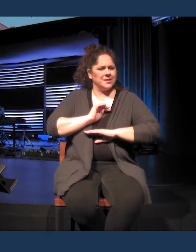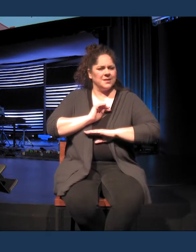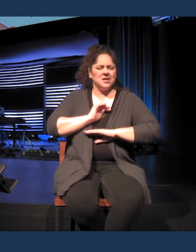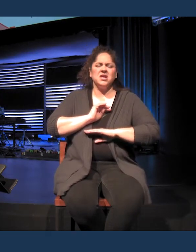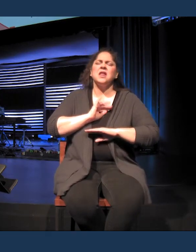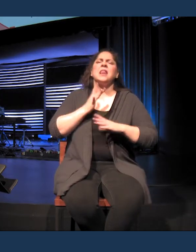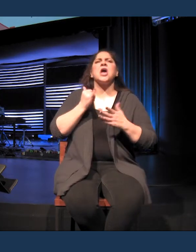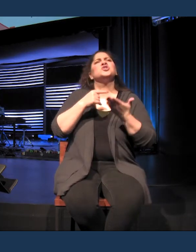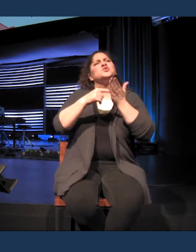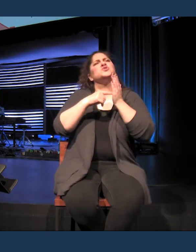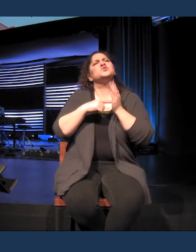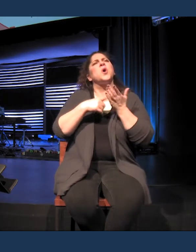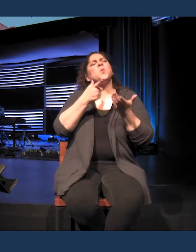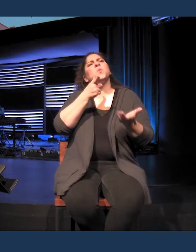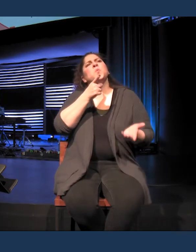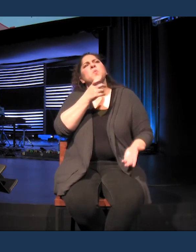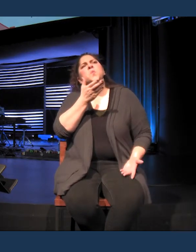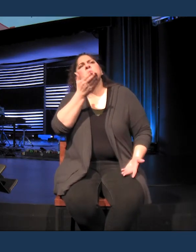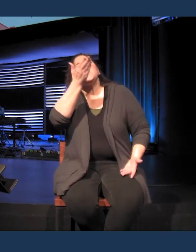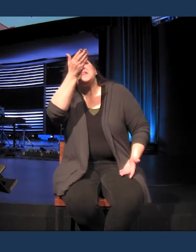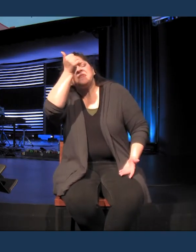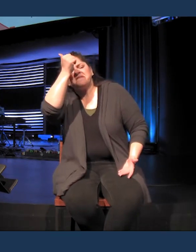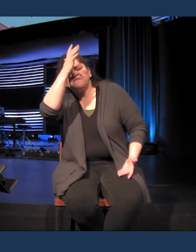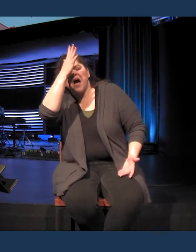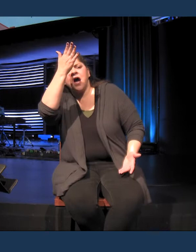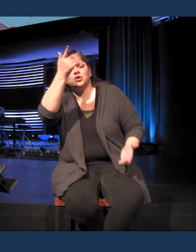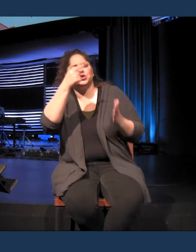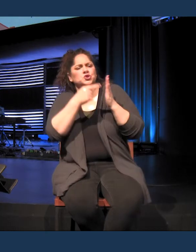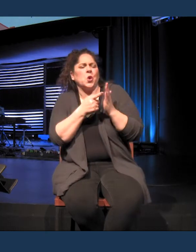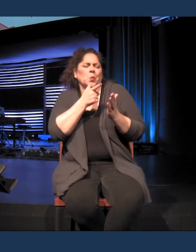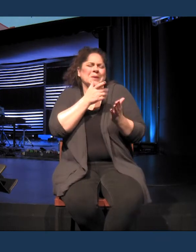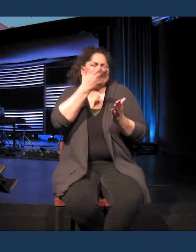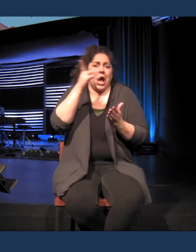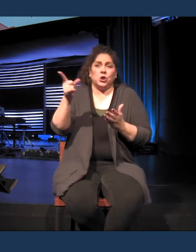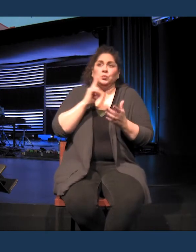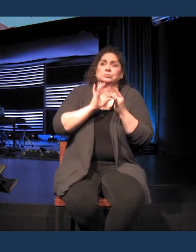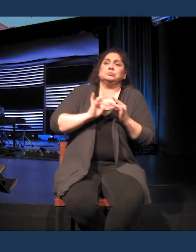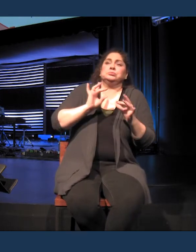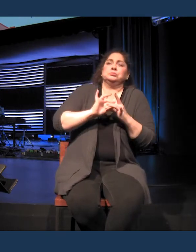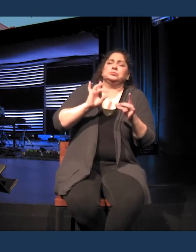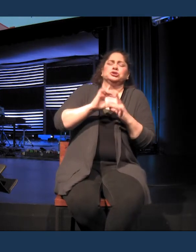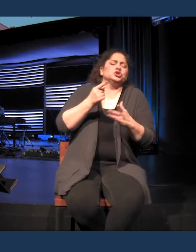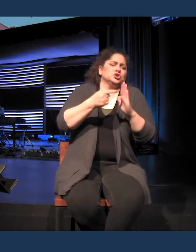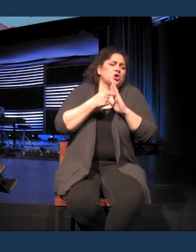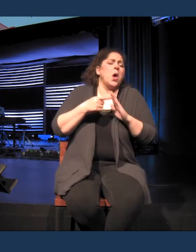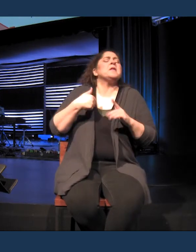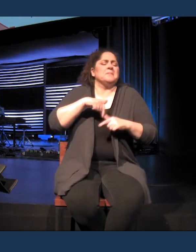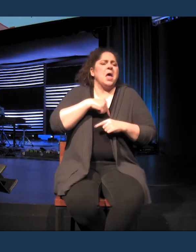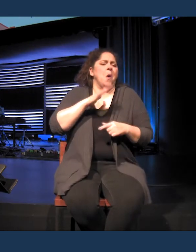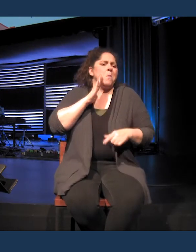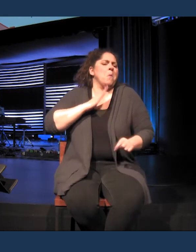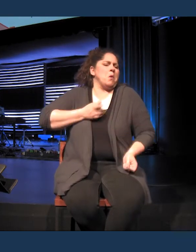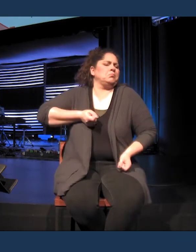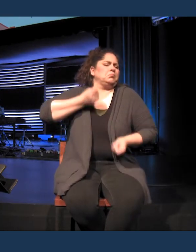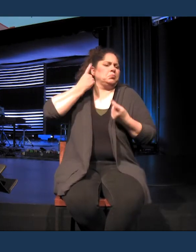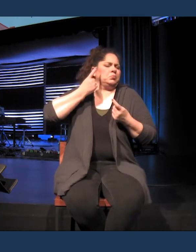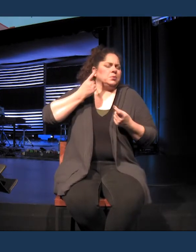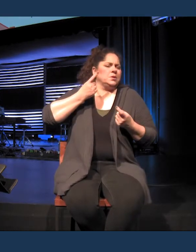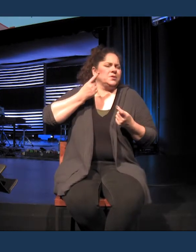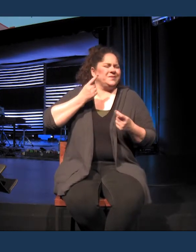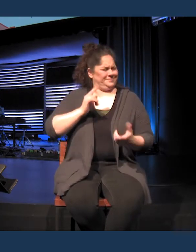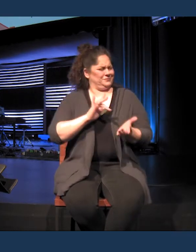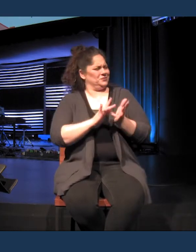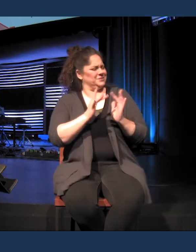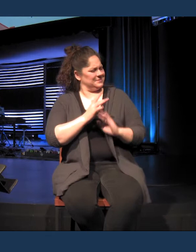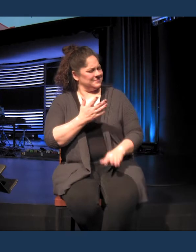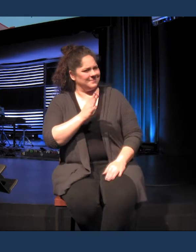words, just show us who the Father is. Show us who this God is you're talking about, Father God, and then we'll get it. And